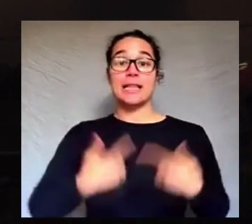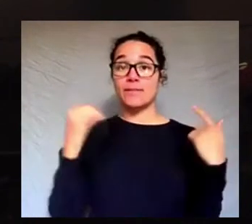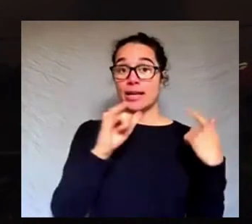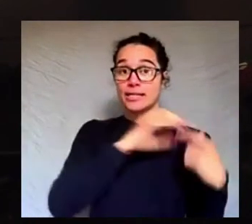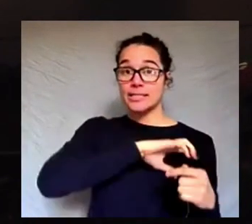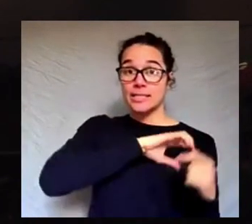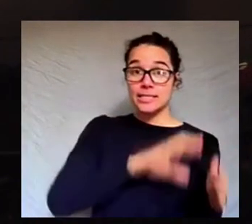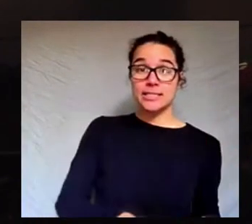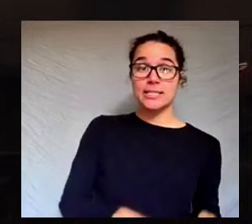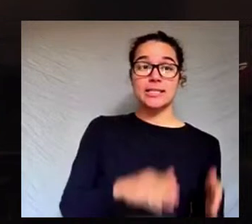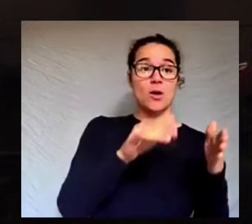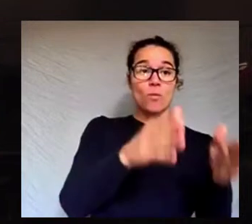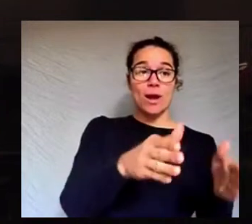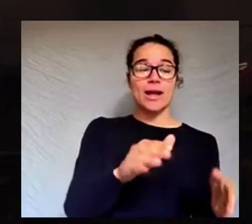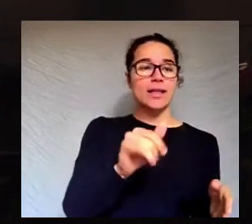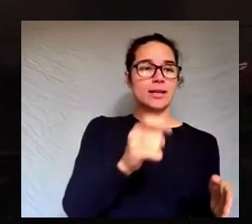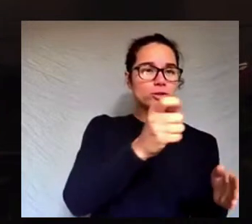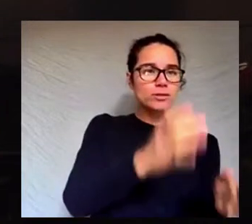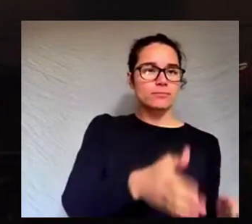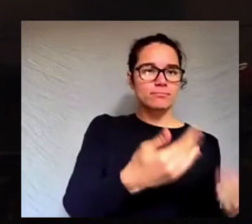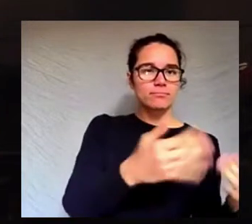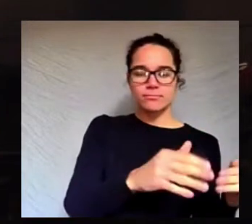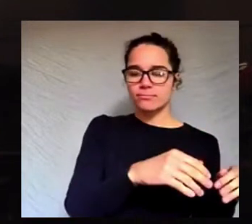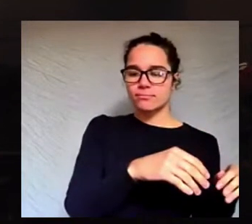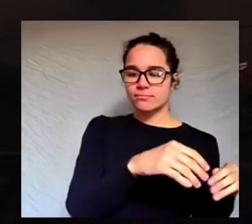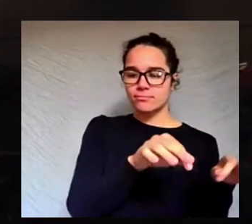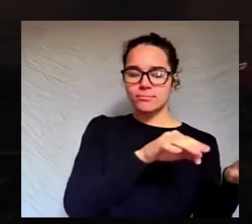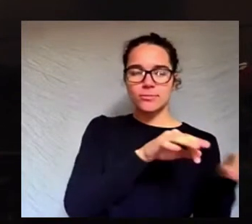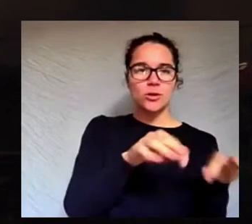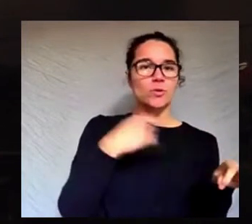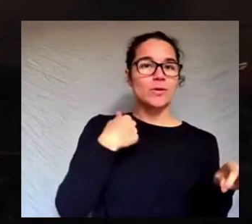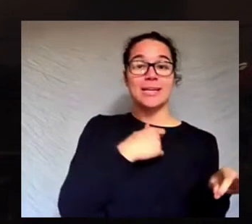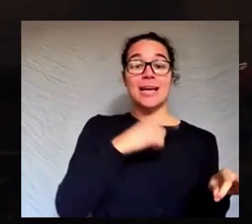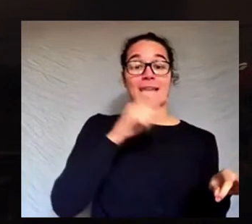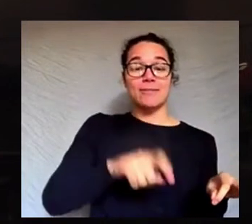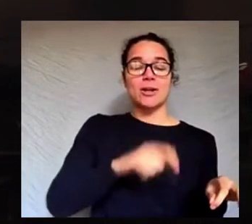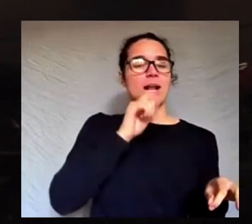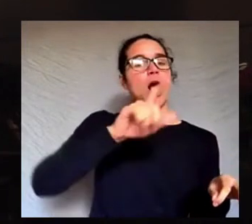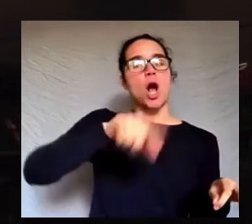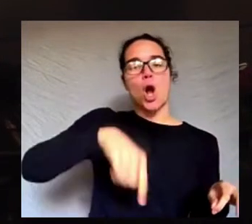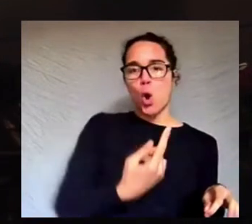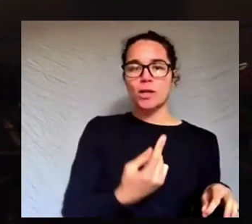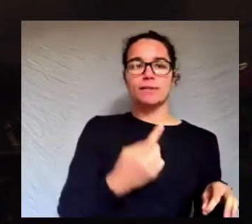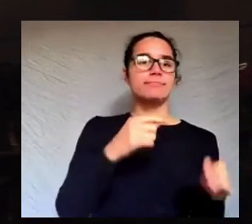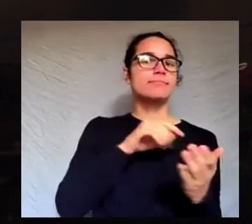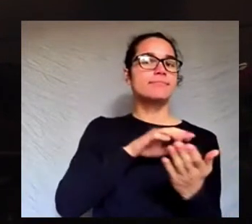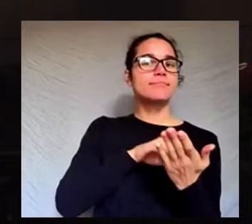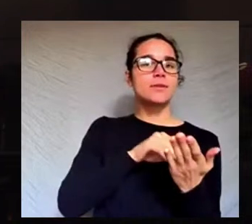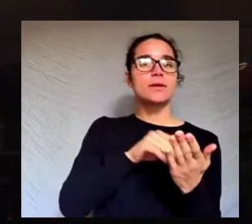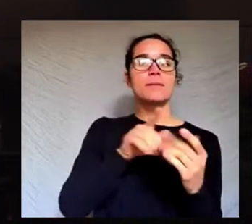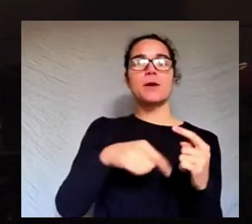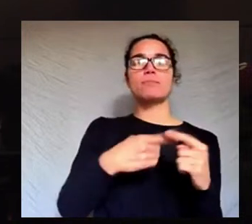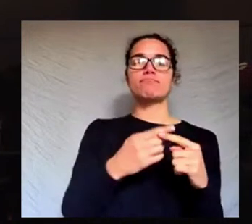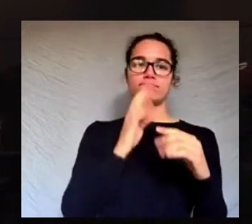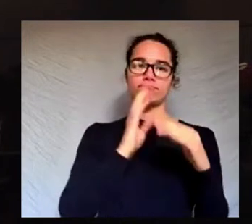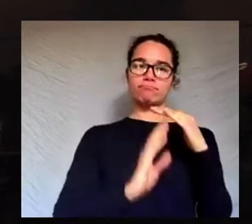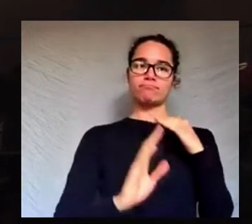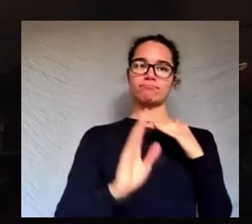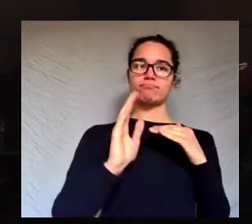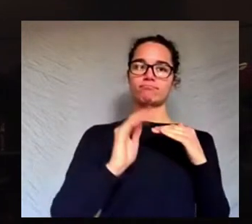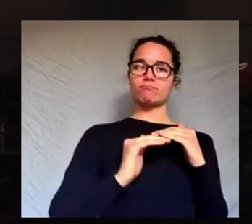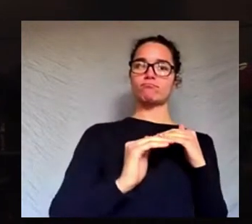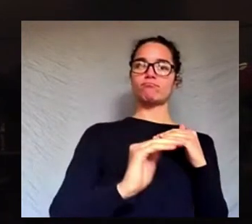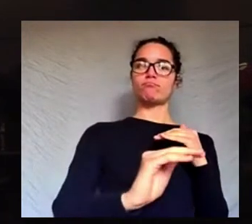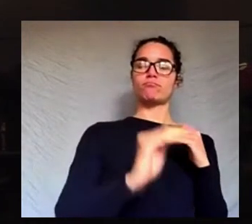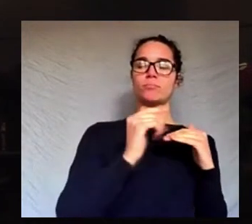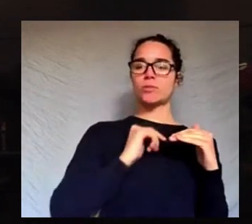Justice Sotomayor you're describing, we have to not only learn civility and be able to kind of navigate a pluralistic society,